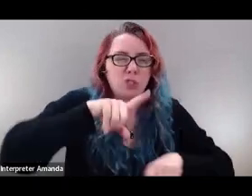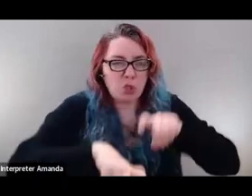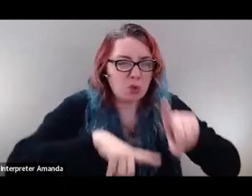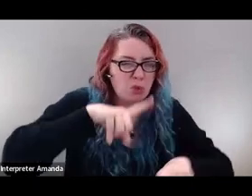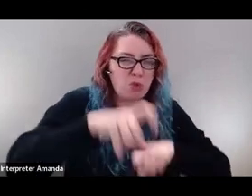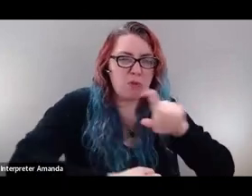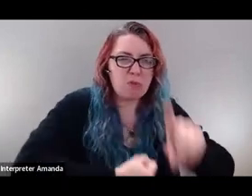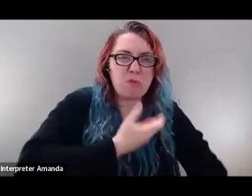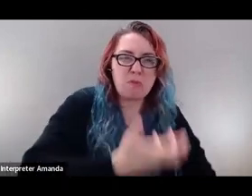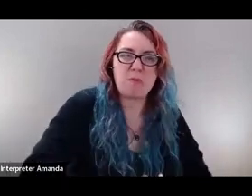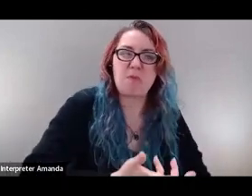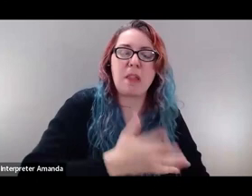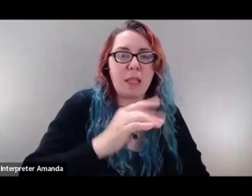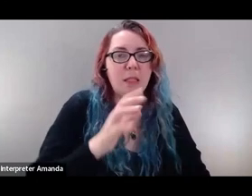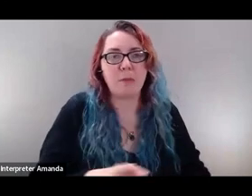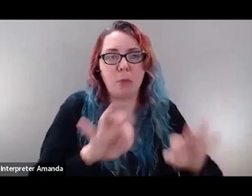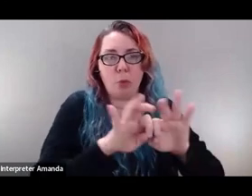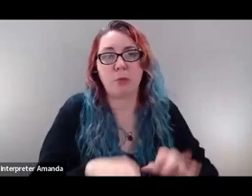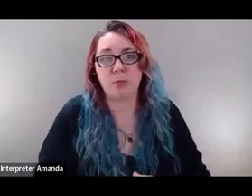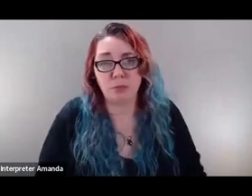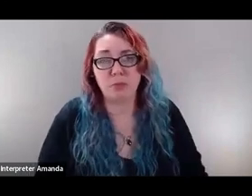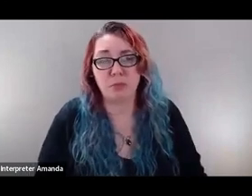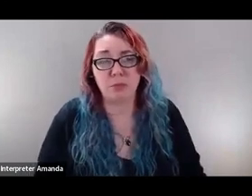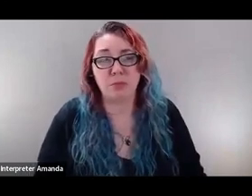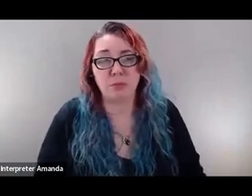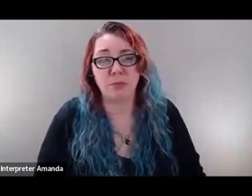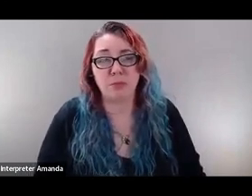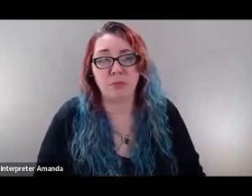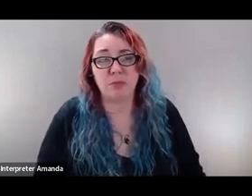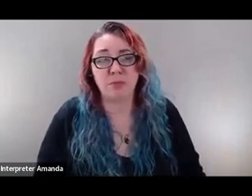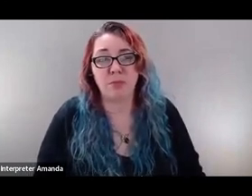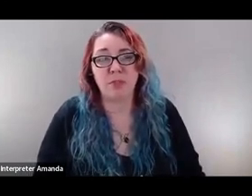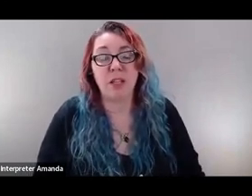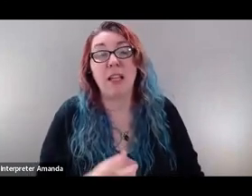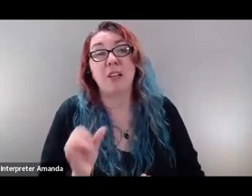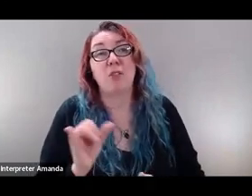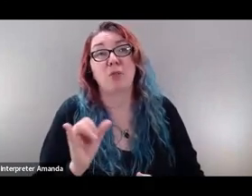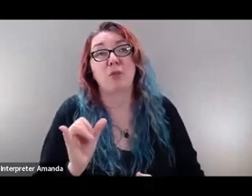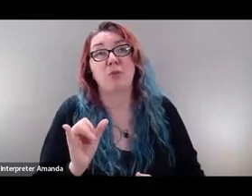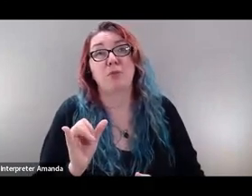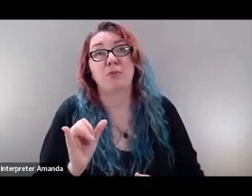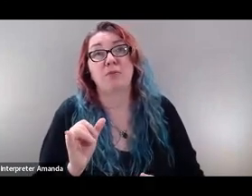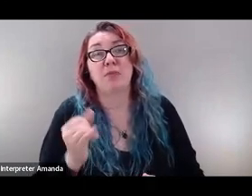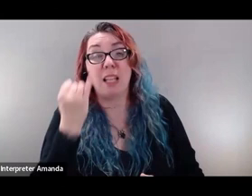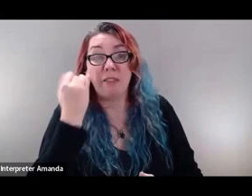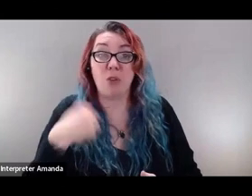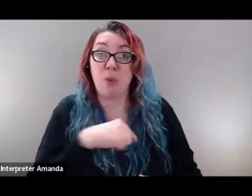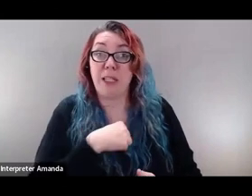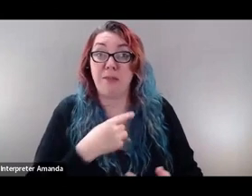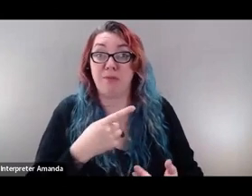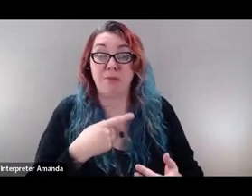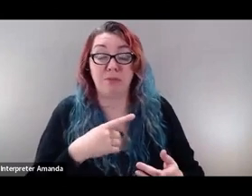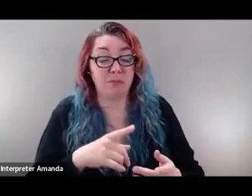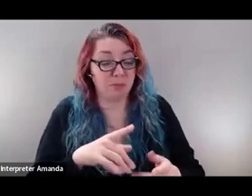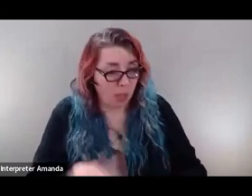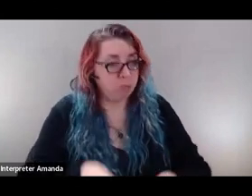shift to say, right, dwelling in the uncertainty in perpetuity is neither possible, simply for the